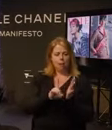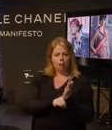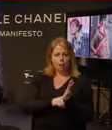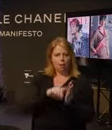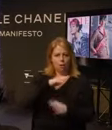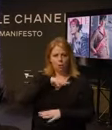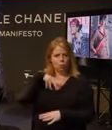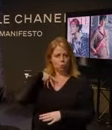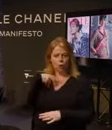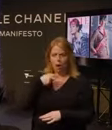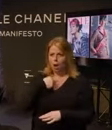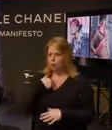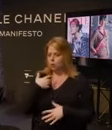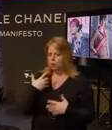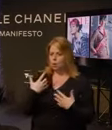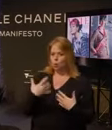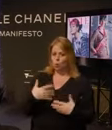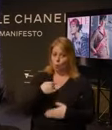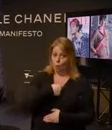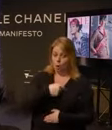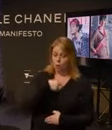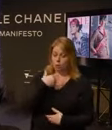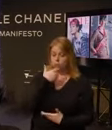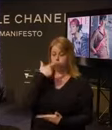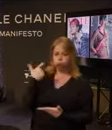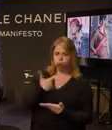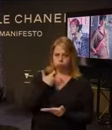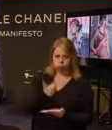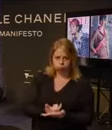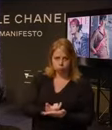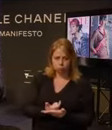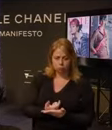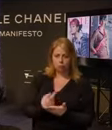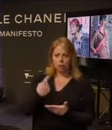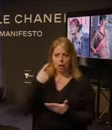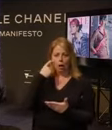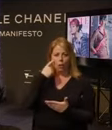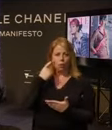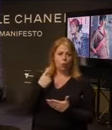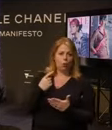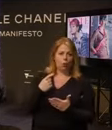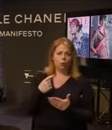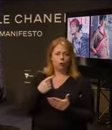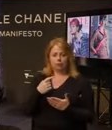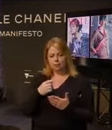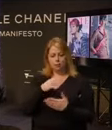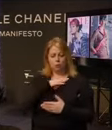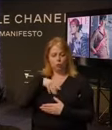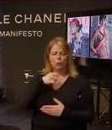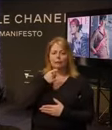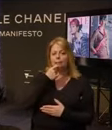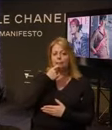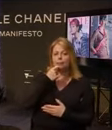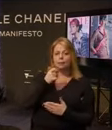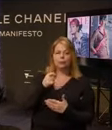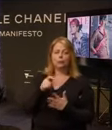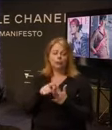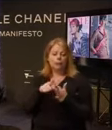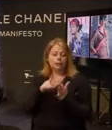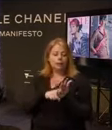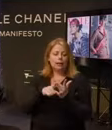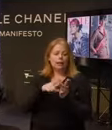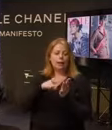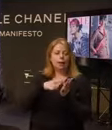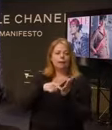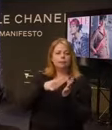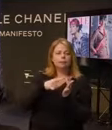was absolutely, I have to be honest, blown away. I thought that the pieces would be small and delicate, and yet,